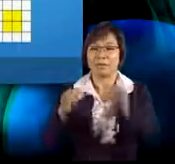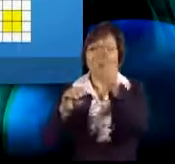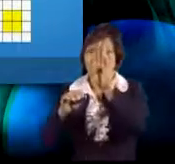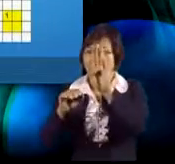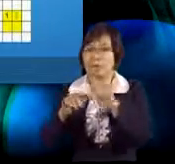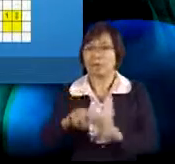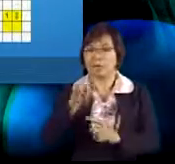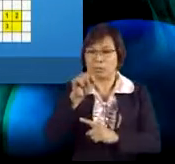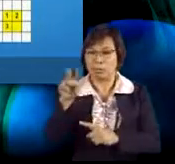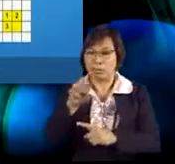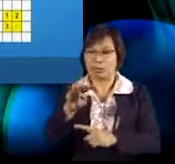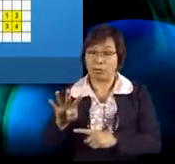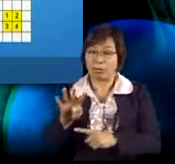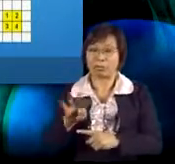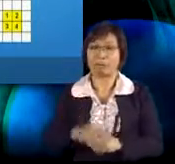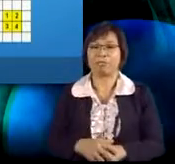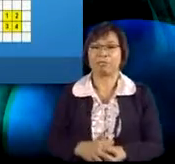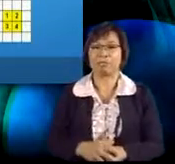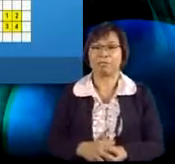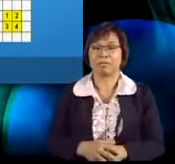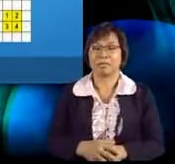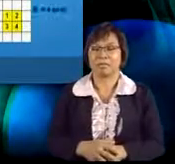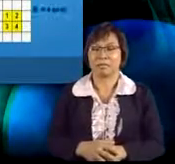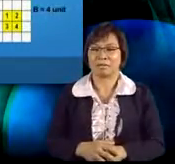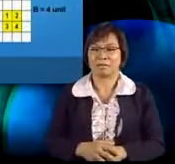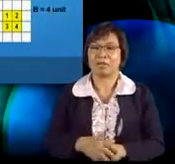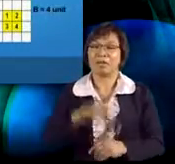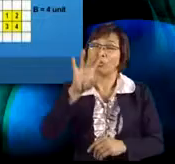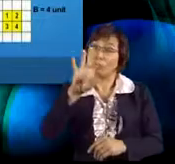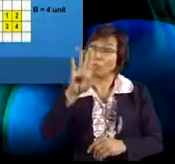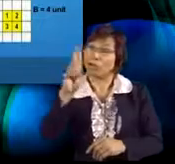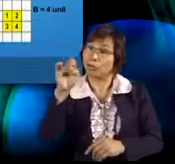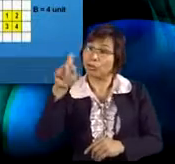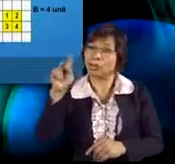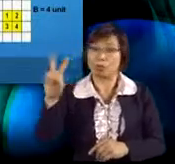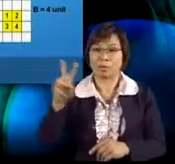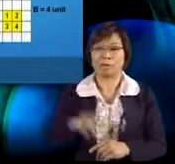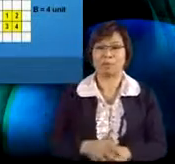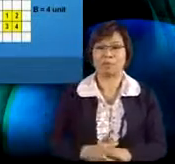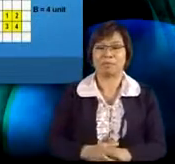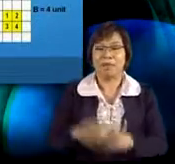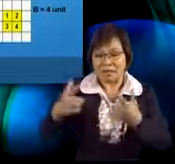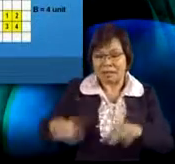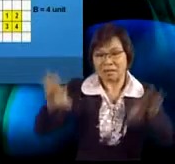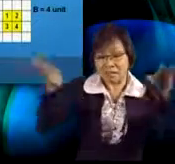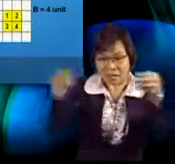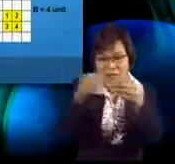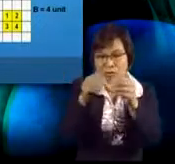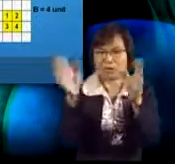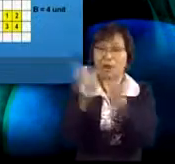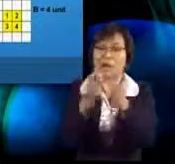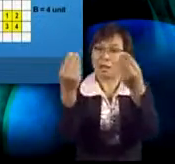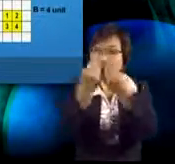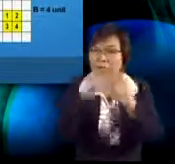B, 1, 2, 3, 4. Area B equals to 4 units square. Let's add up the total to